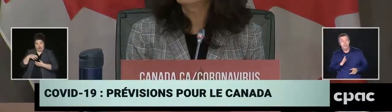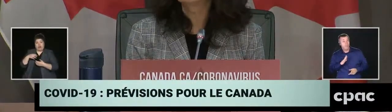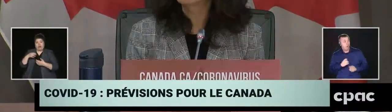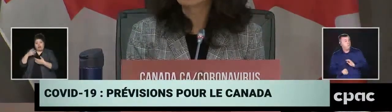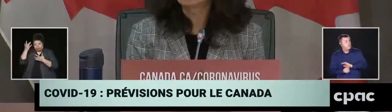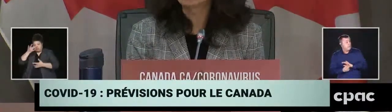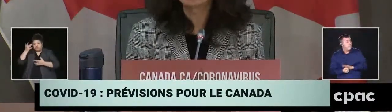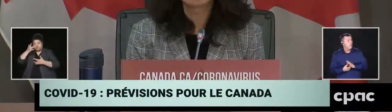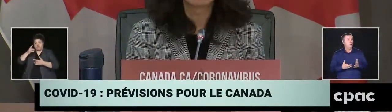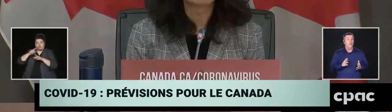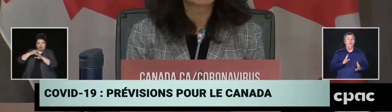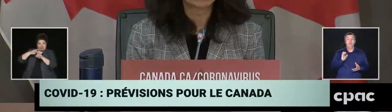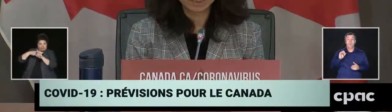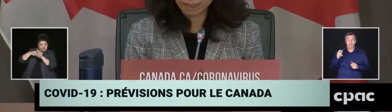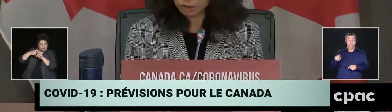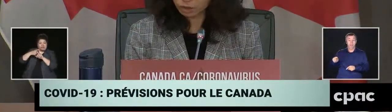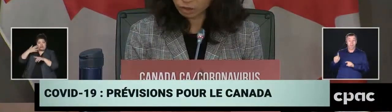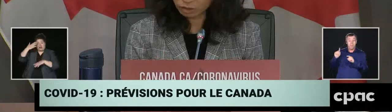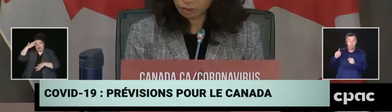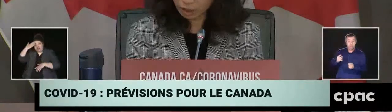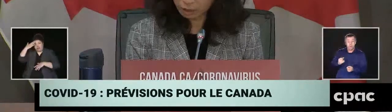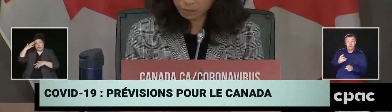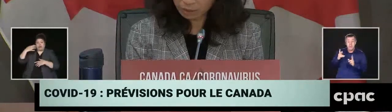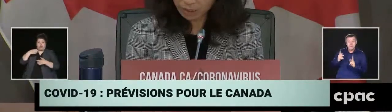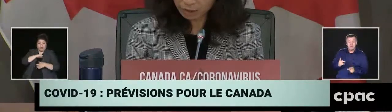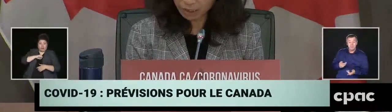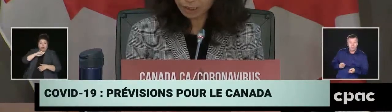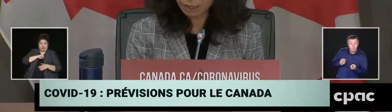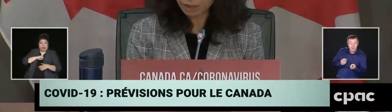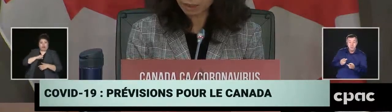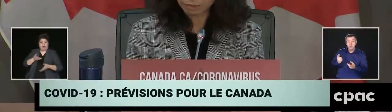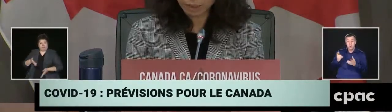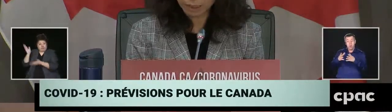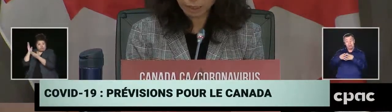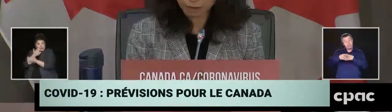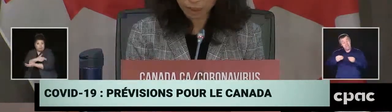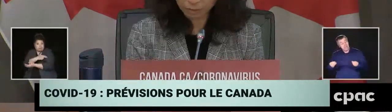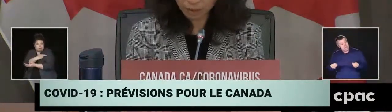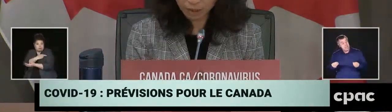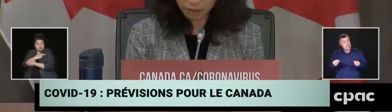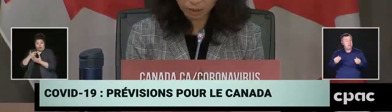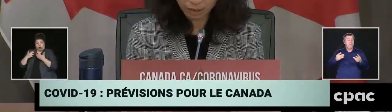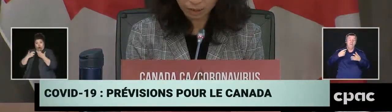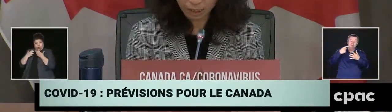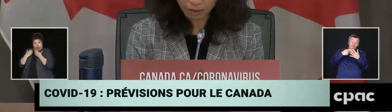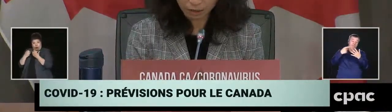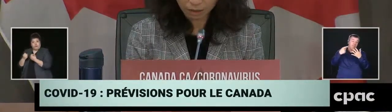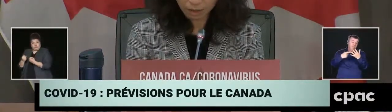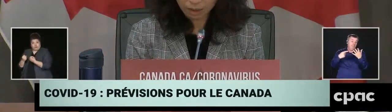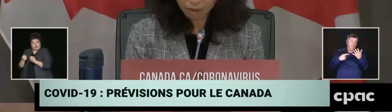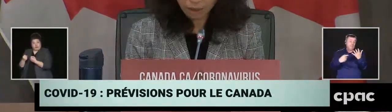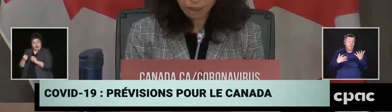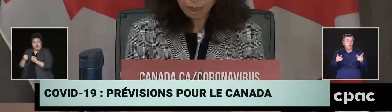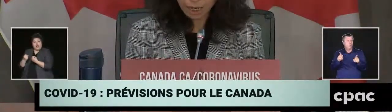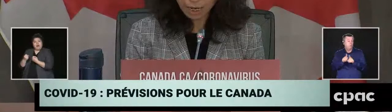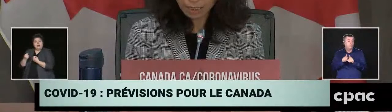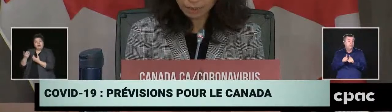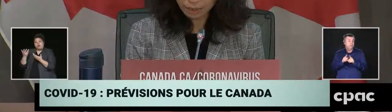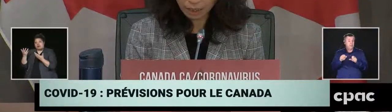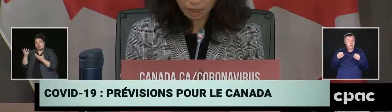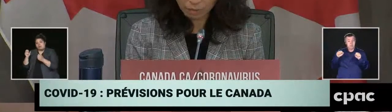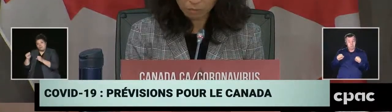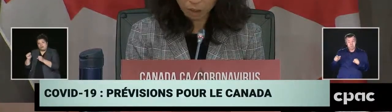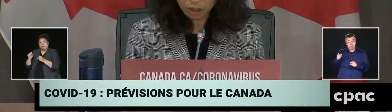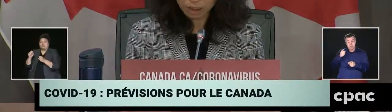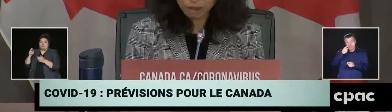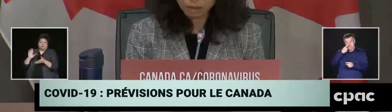then the patient recovers. Of course, there's also some serious health outcomes, including death.